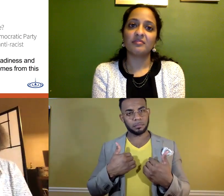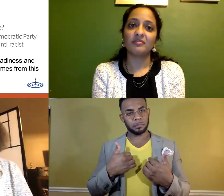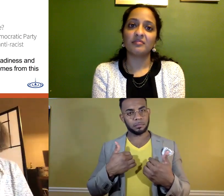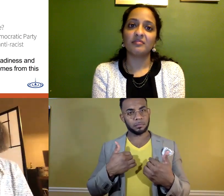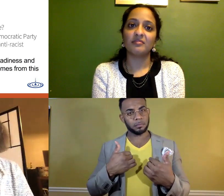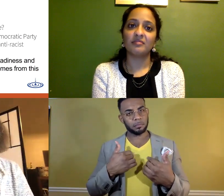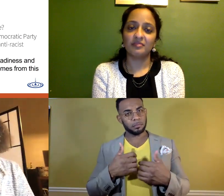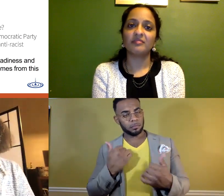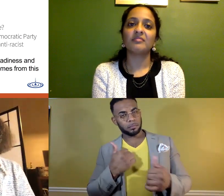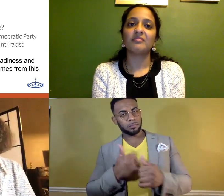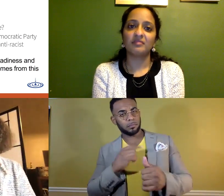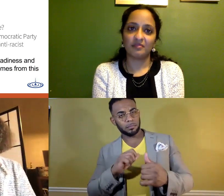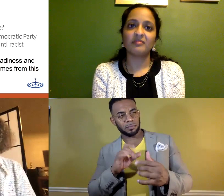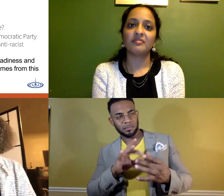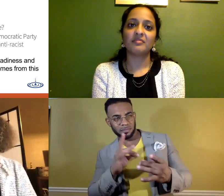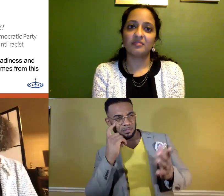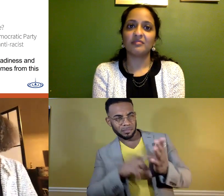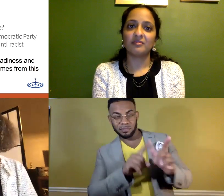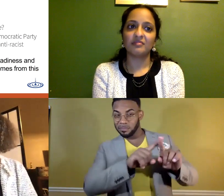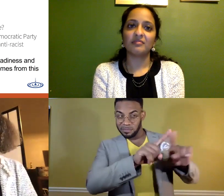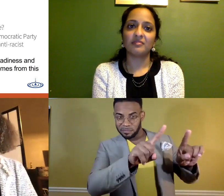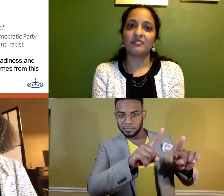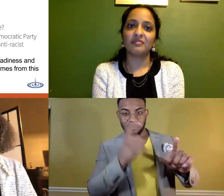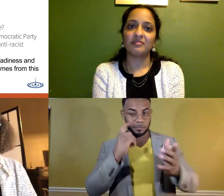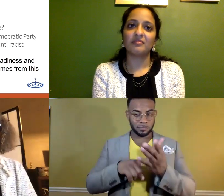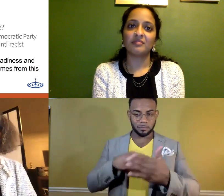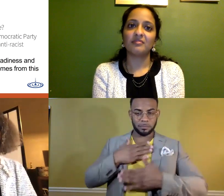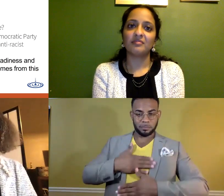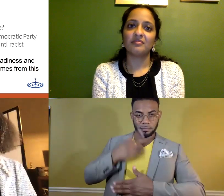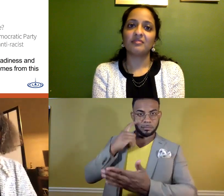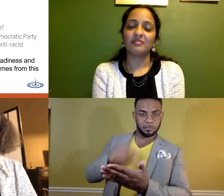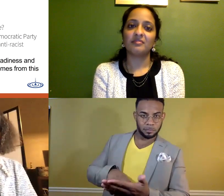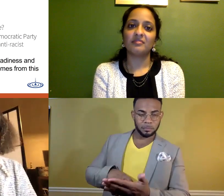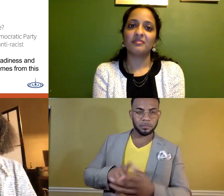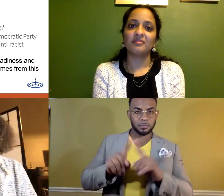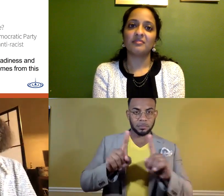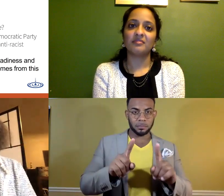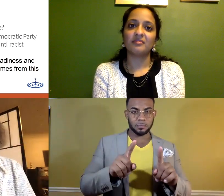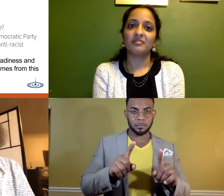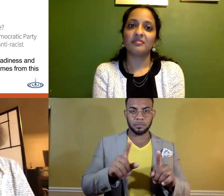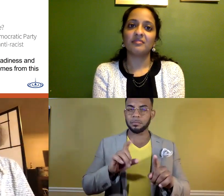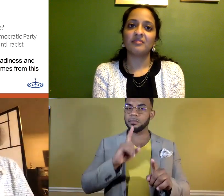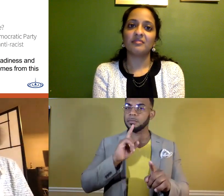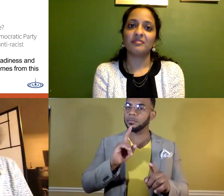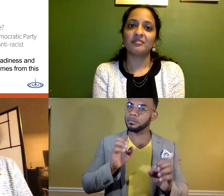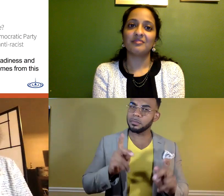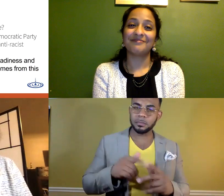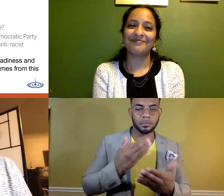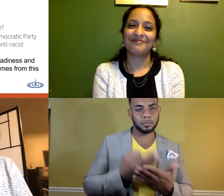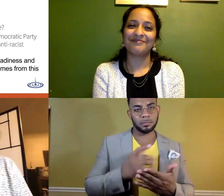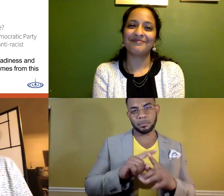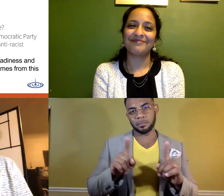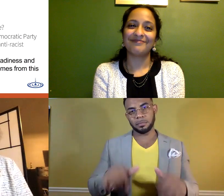or recognizing difference, recognizing, appreciating, acknowledging difference, and being okay with the fact that